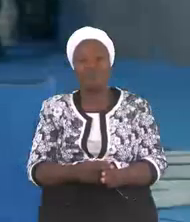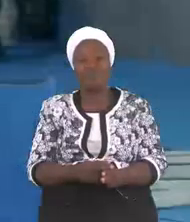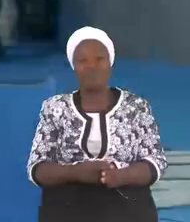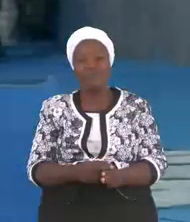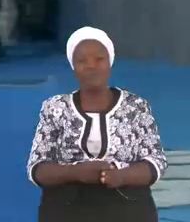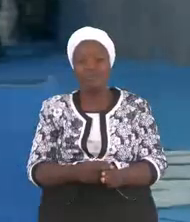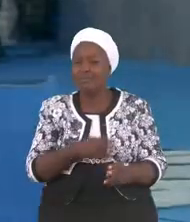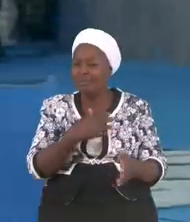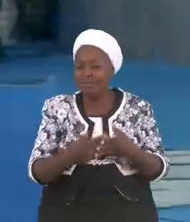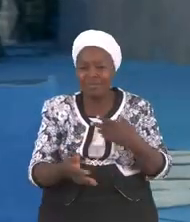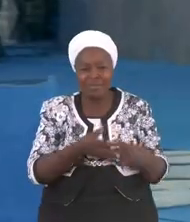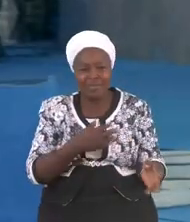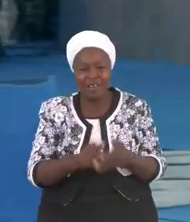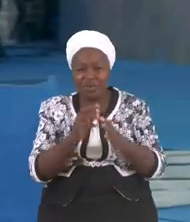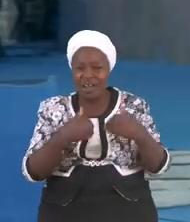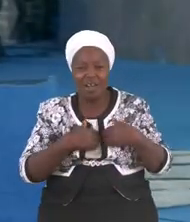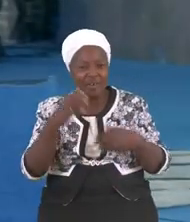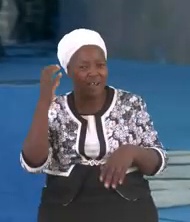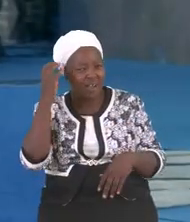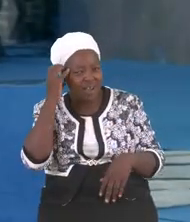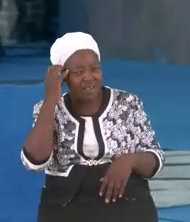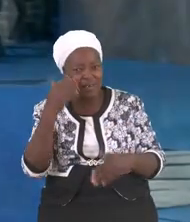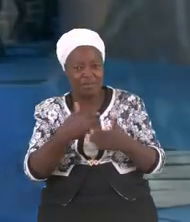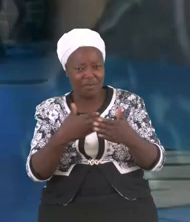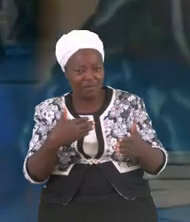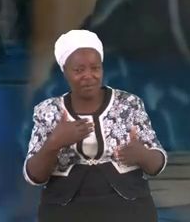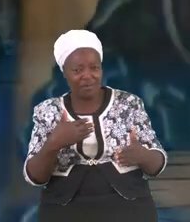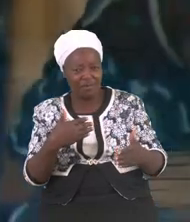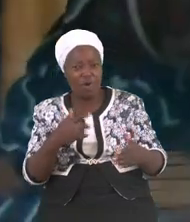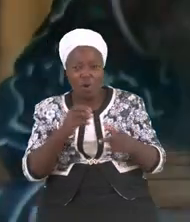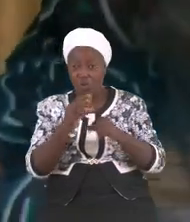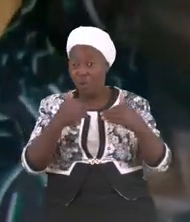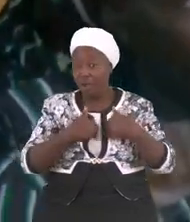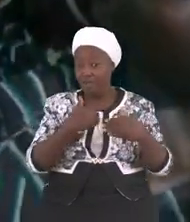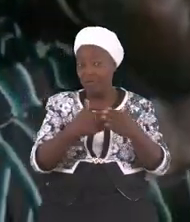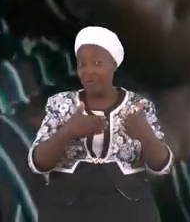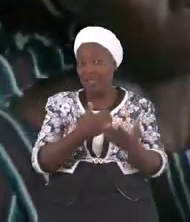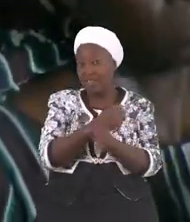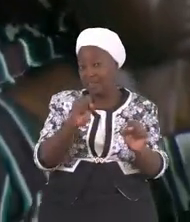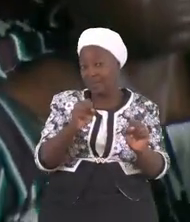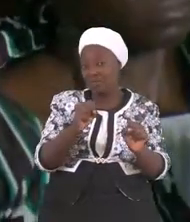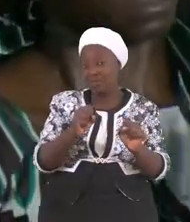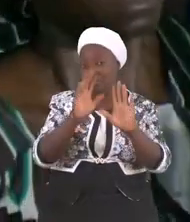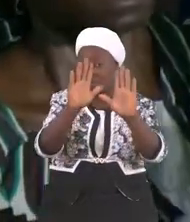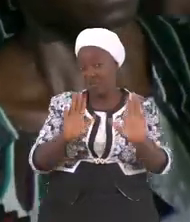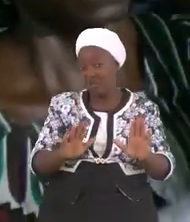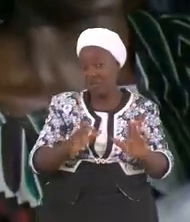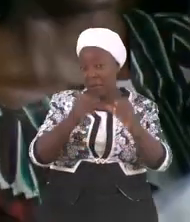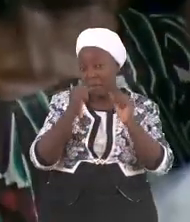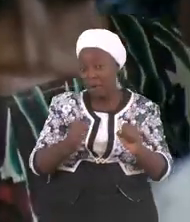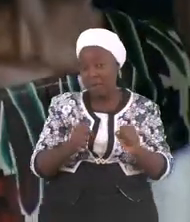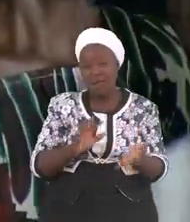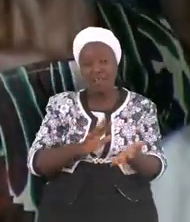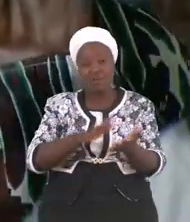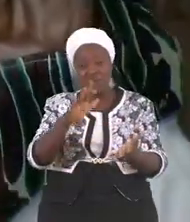Whatever you have had before, salvation, miracle, power, glory,